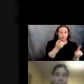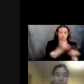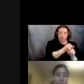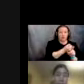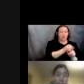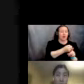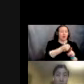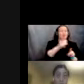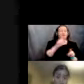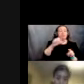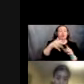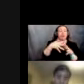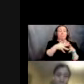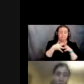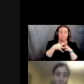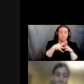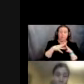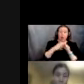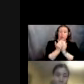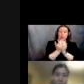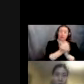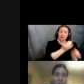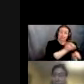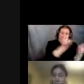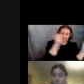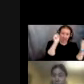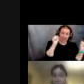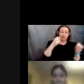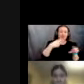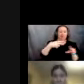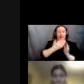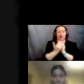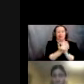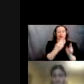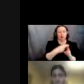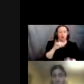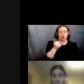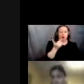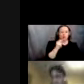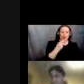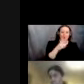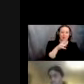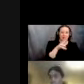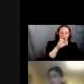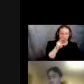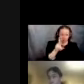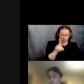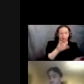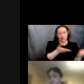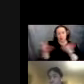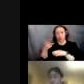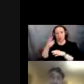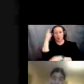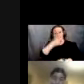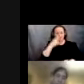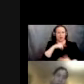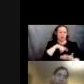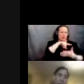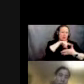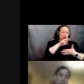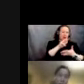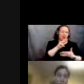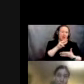and taken to Hawaii. Well, Manjiro had gotten to be friends with the captain, so he went off to the mainland, and